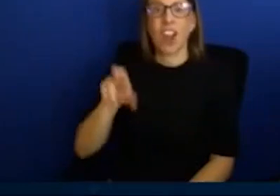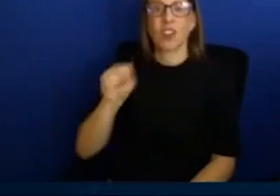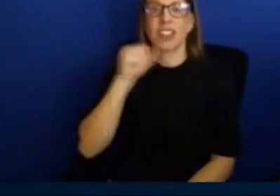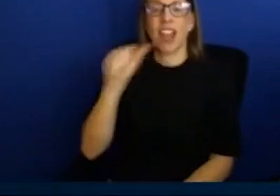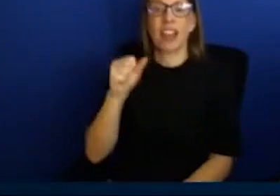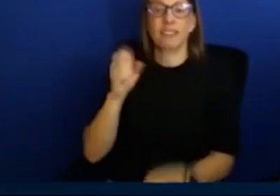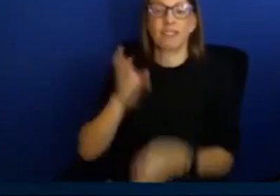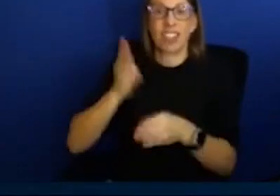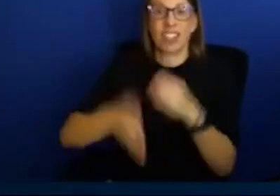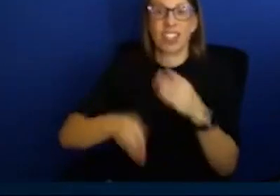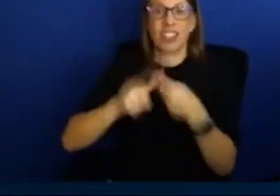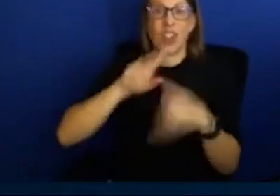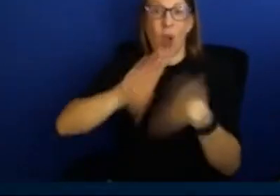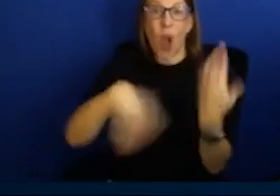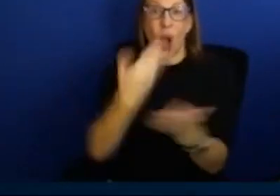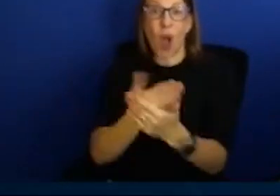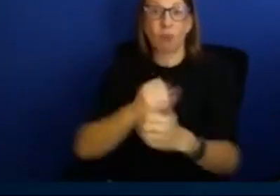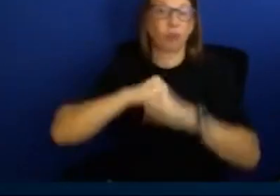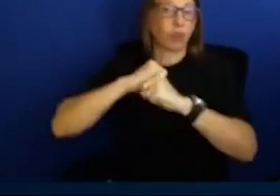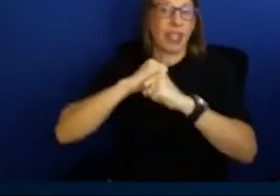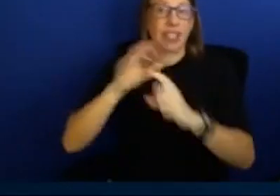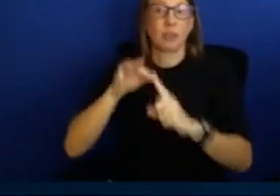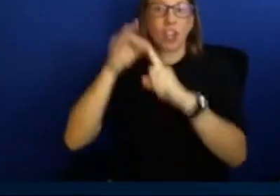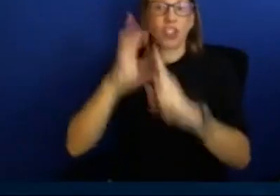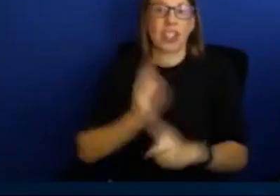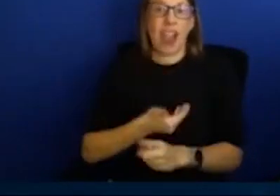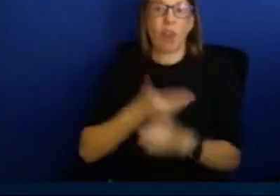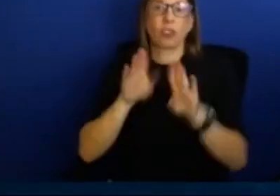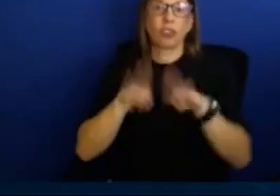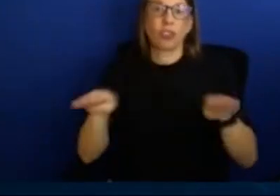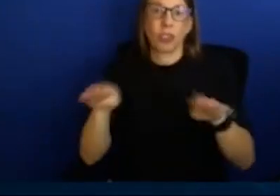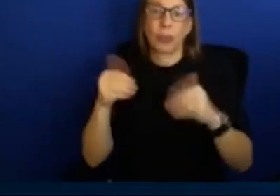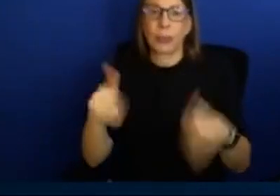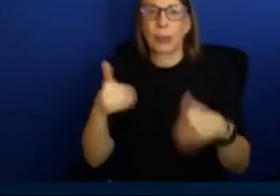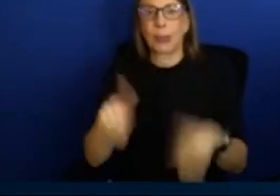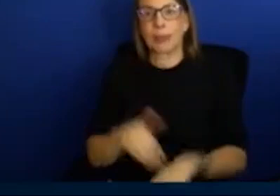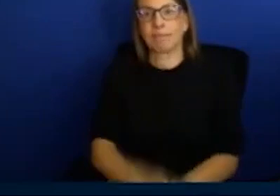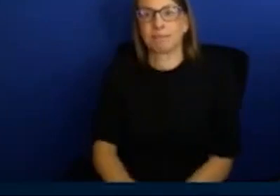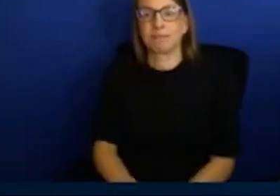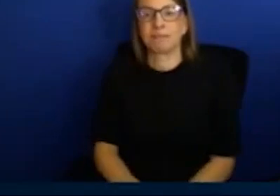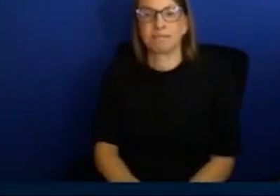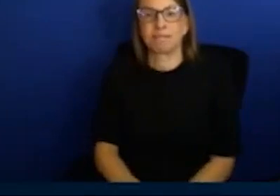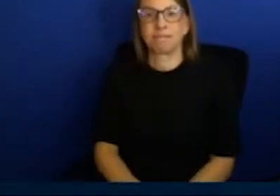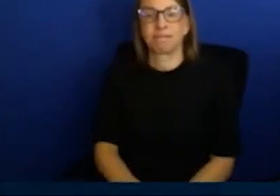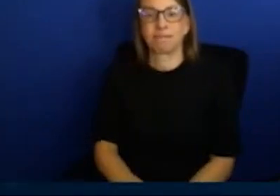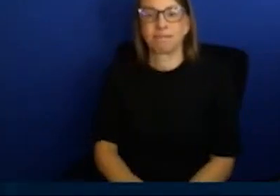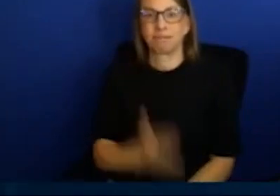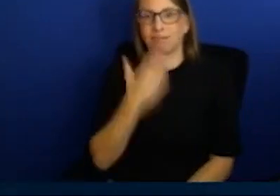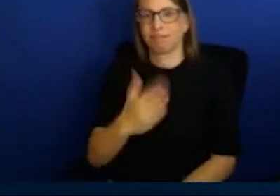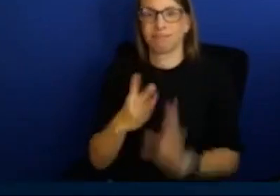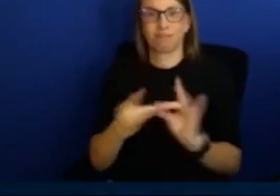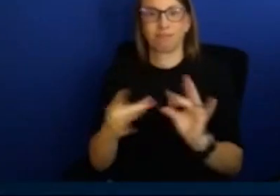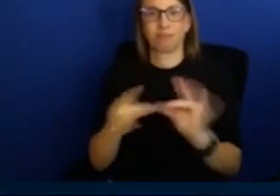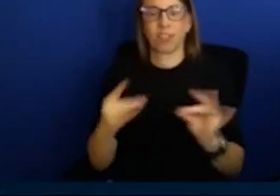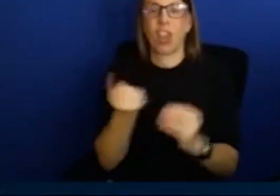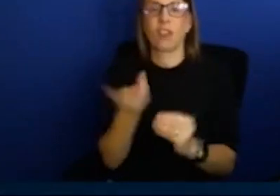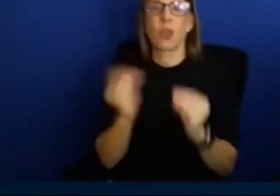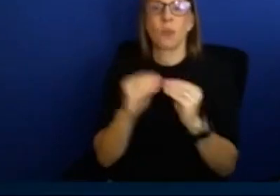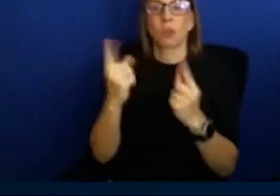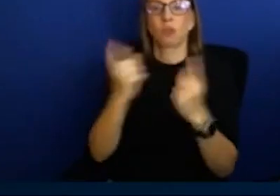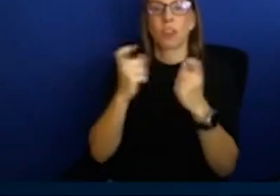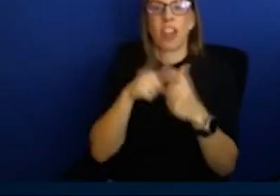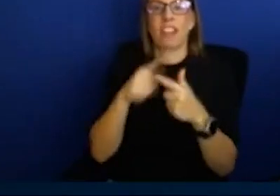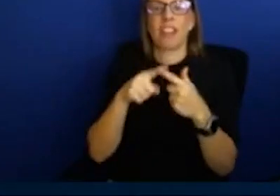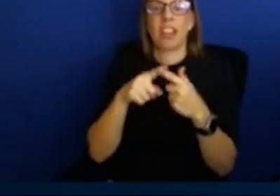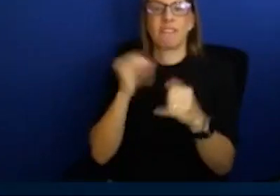protected, especially our children. So very, very well said. I have a couple of more questions, and then we'll get to final thoughts